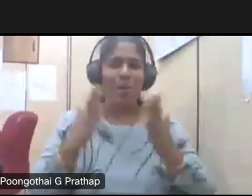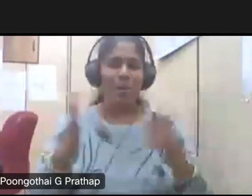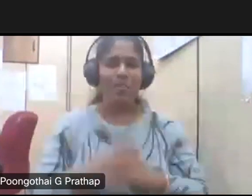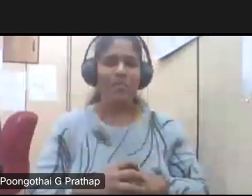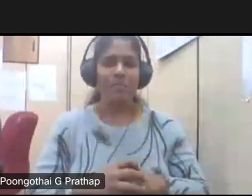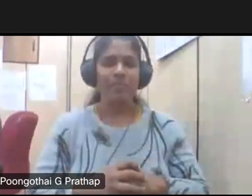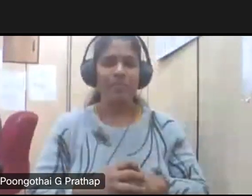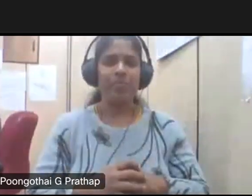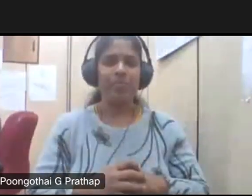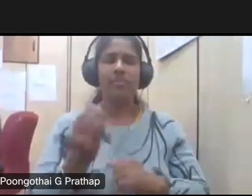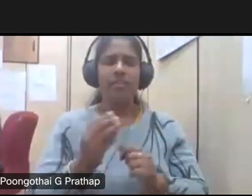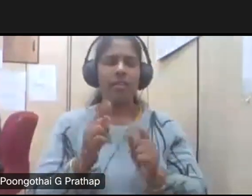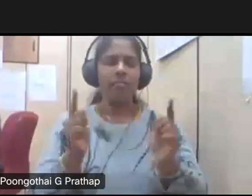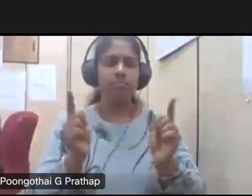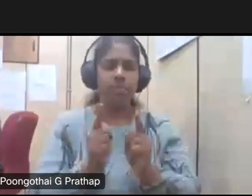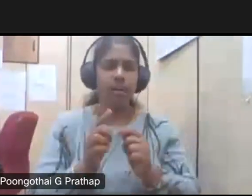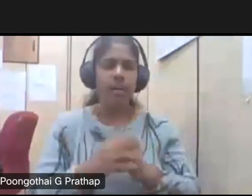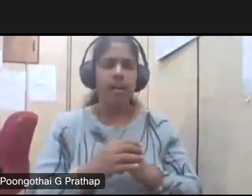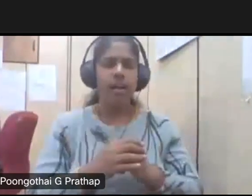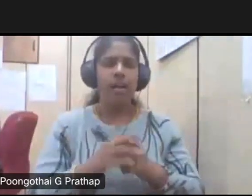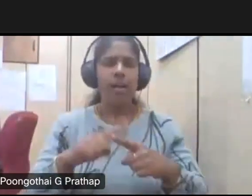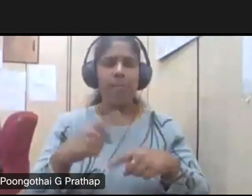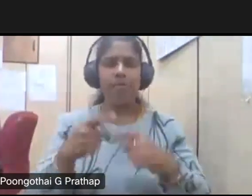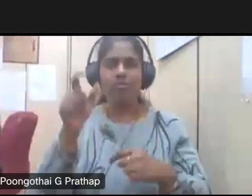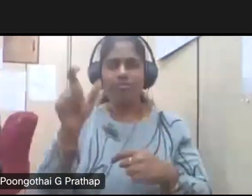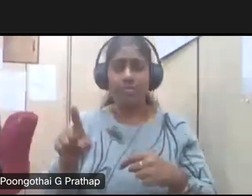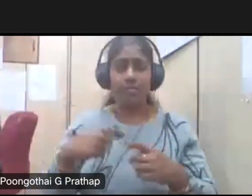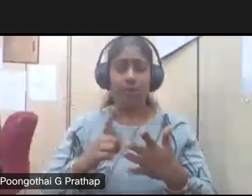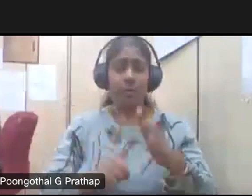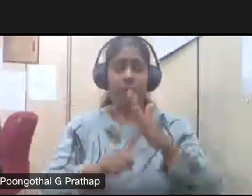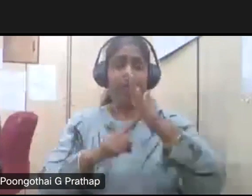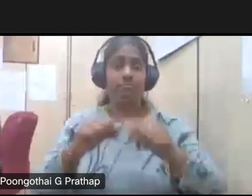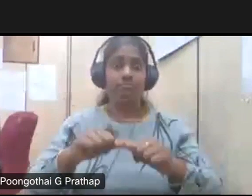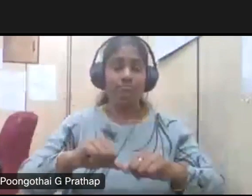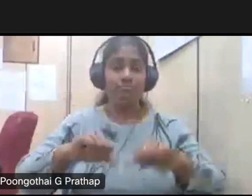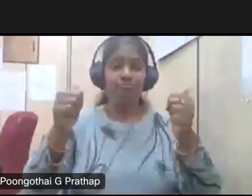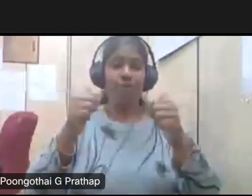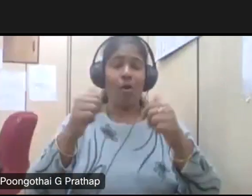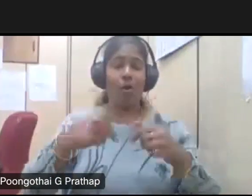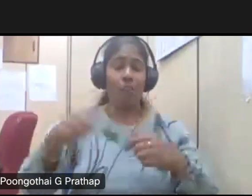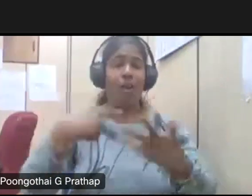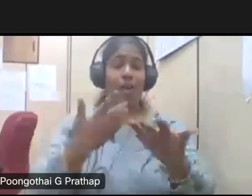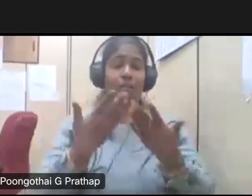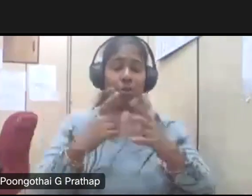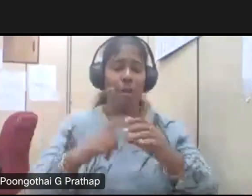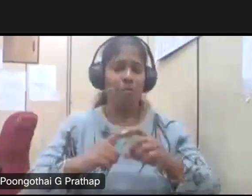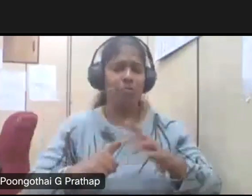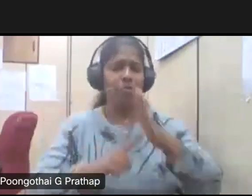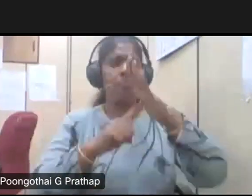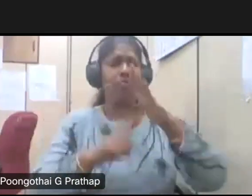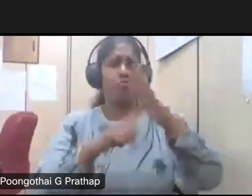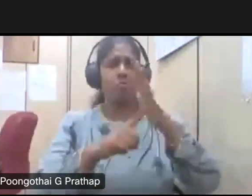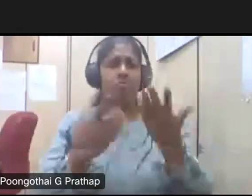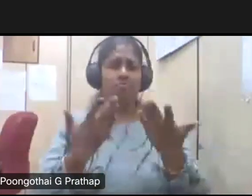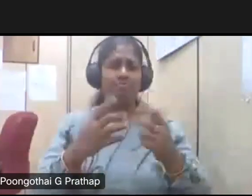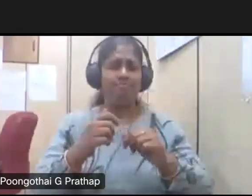Just a brief about Dr. Shah. He's a topper. He has been a topper throughout, whether it was his MBBS or